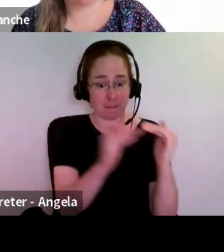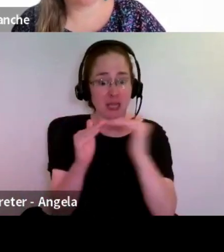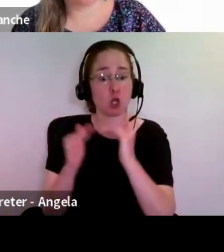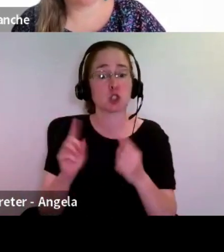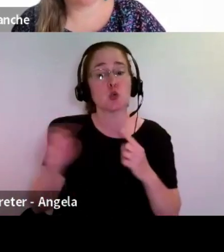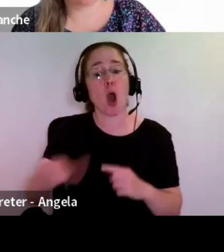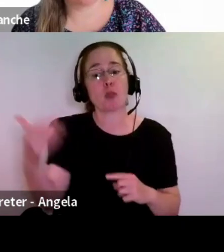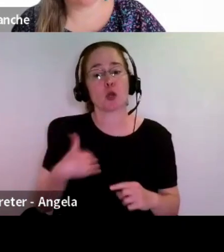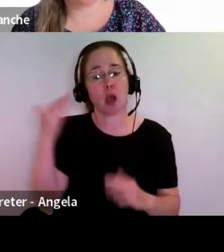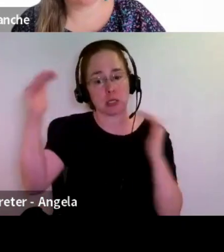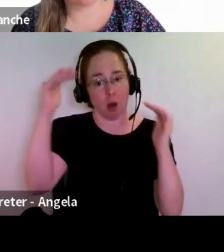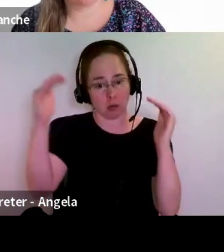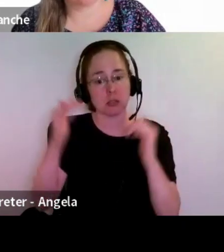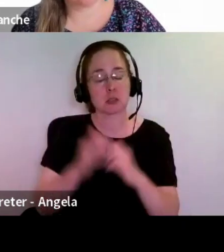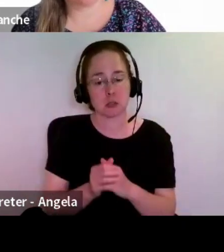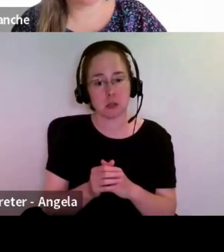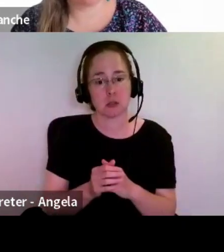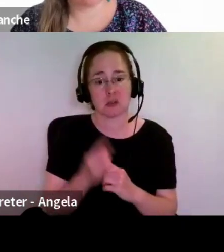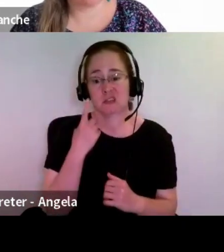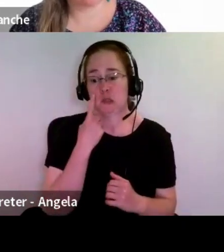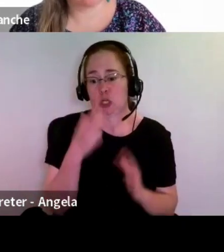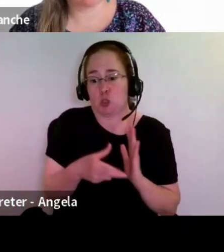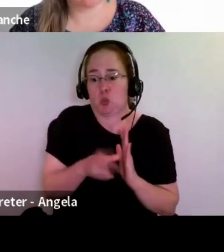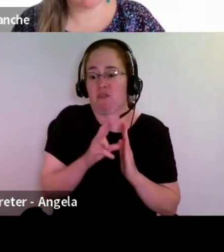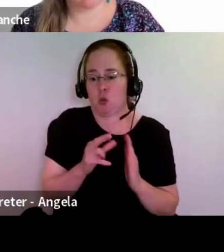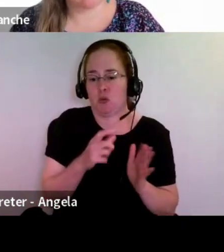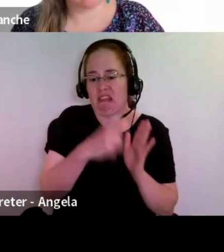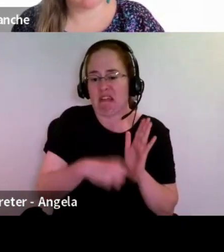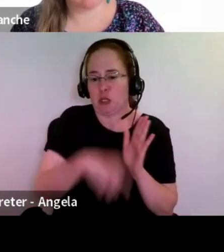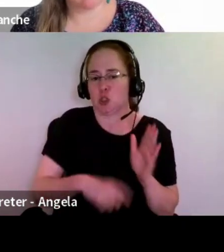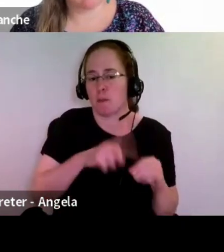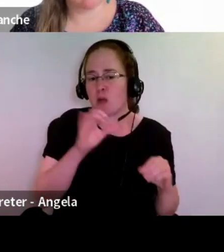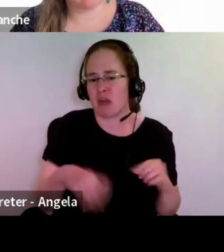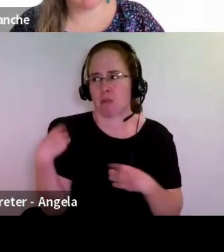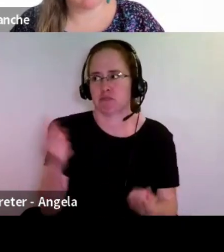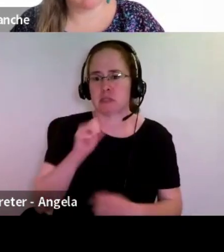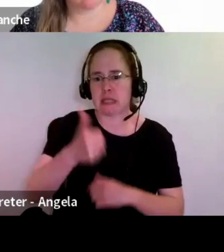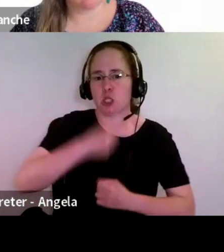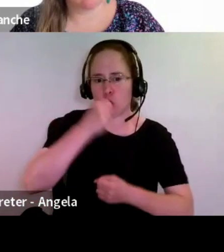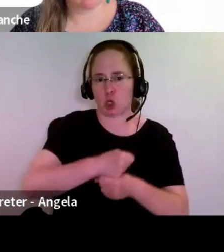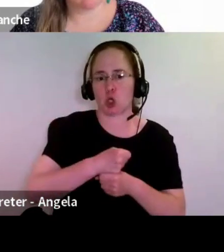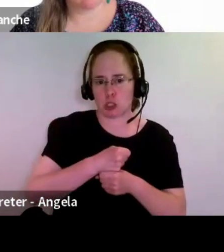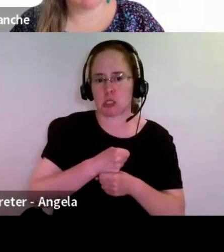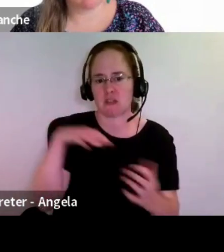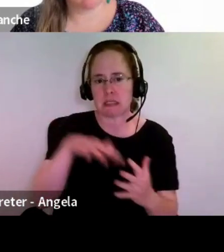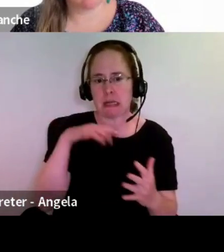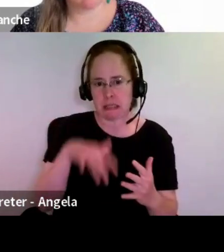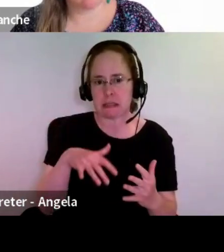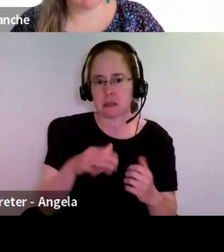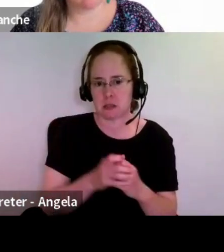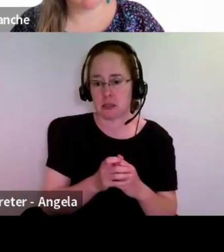other young adults. We just did a review of the literature on that, looking at 10 years worth of studies